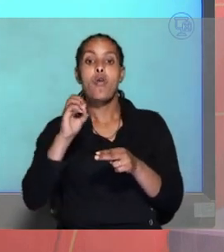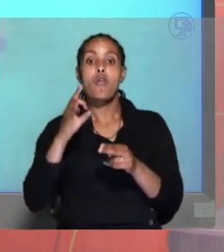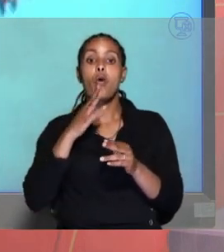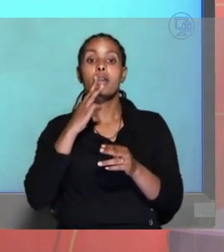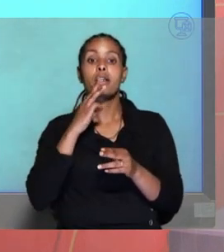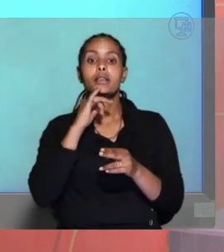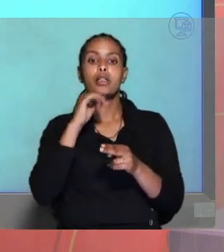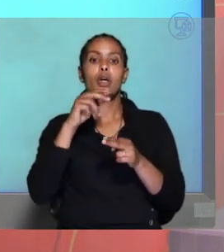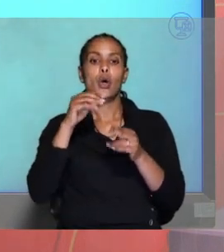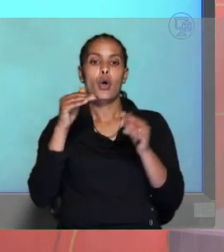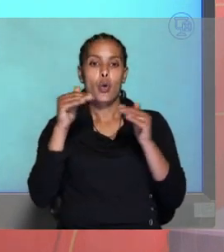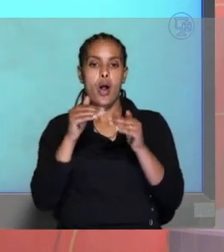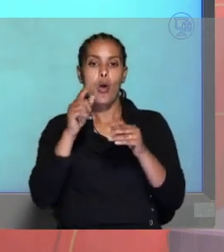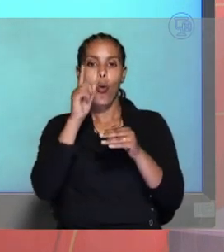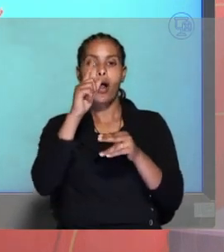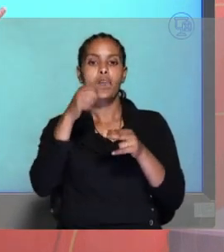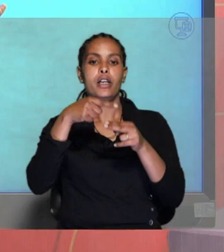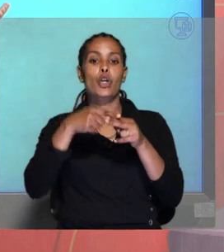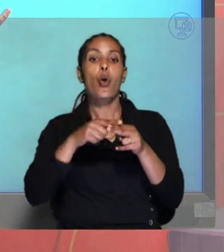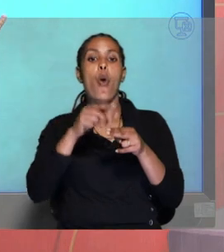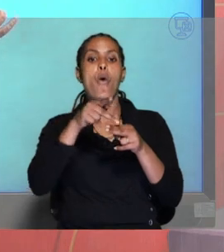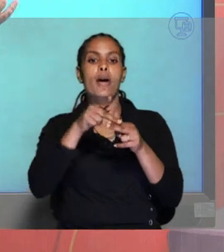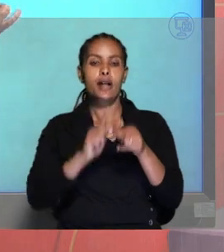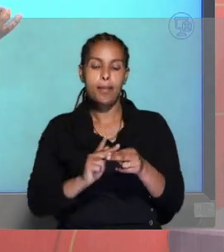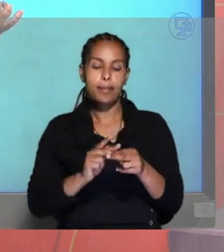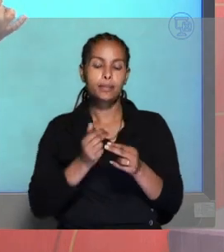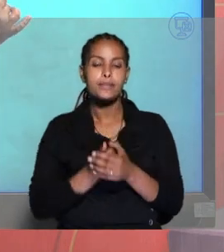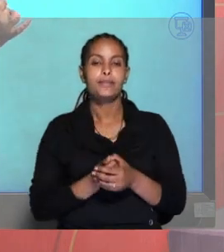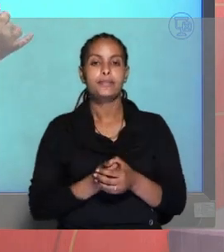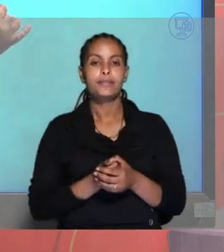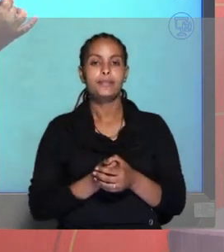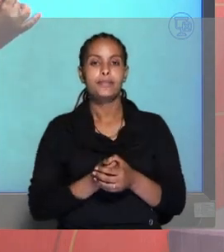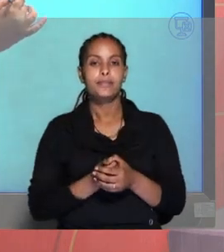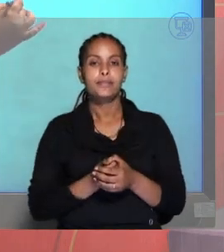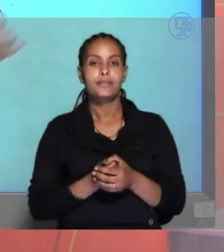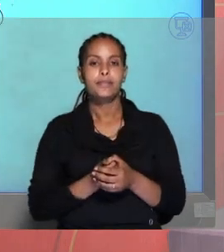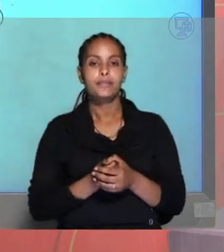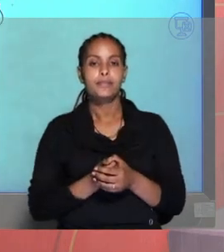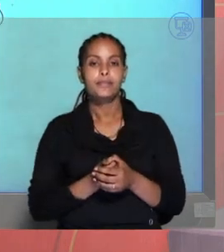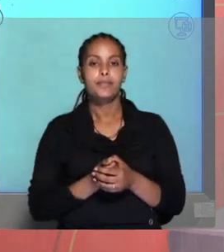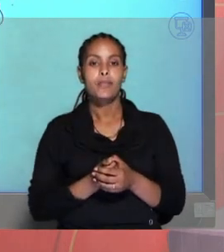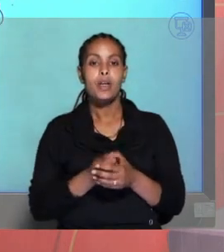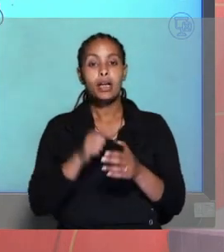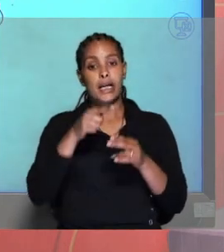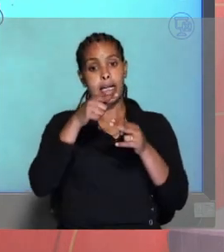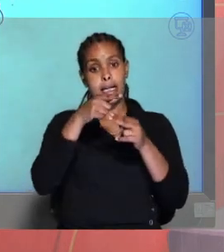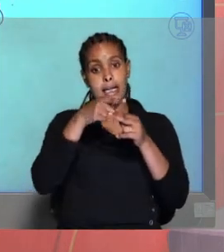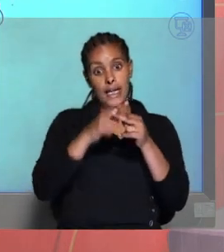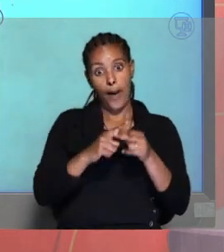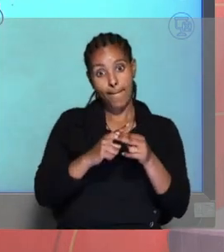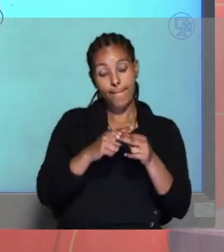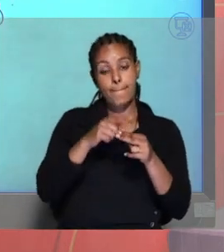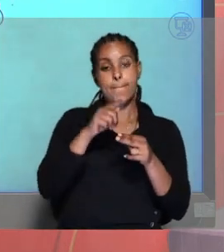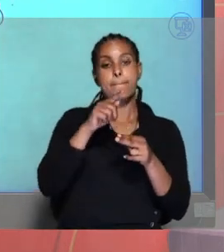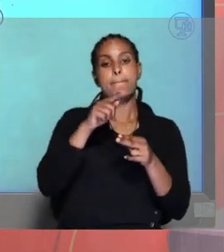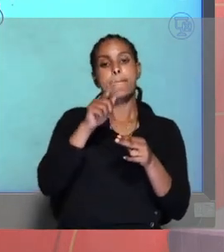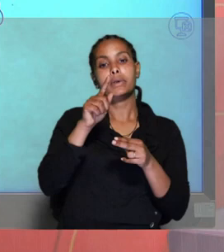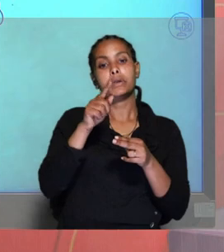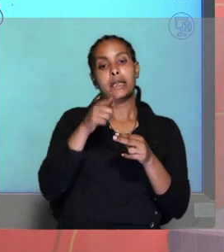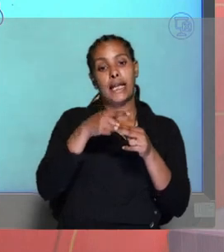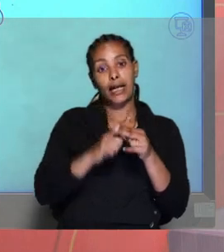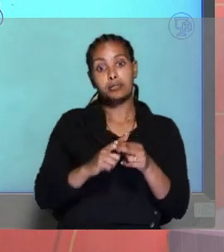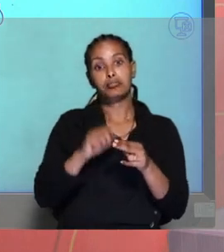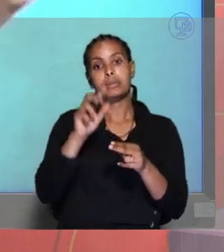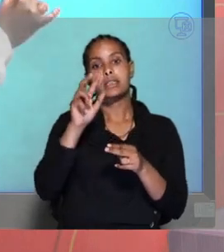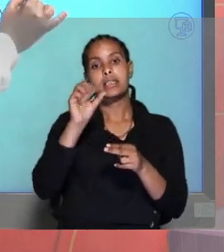equal 1 kilogram. 1 kilogram. In gram, kilo is 10 to the power